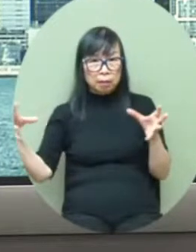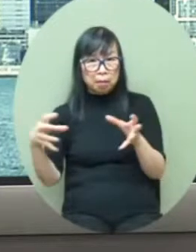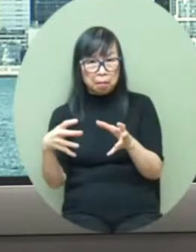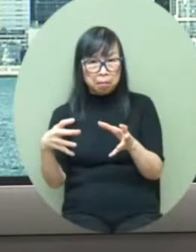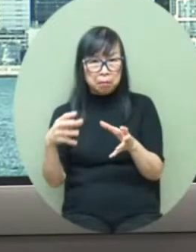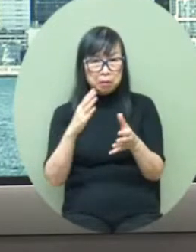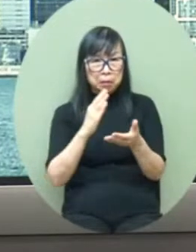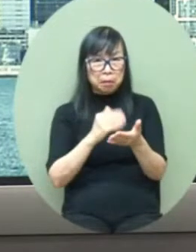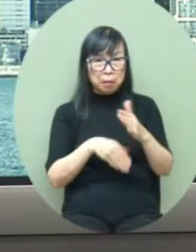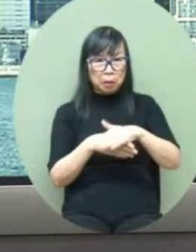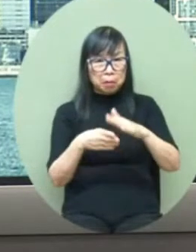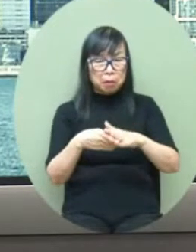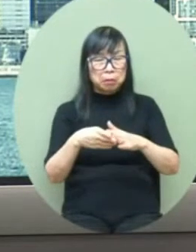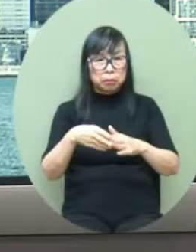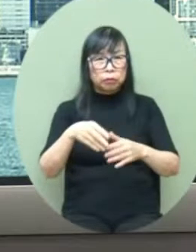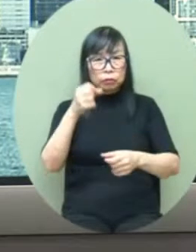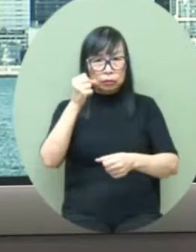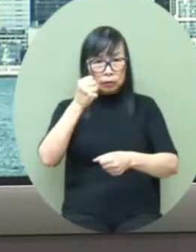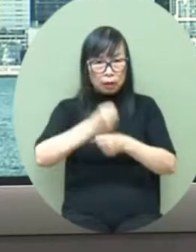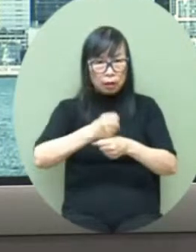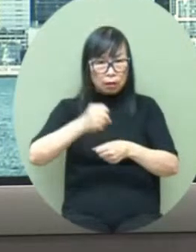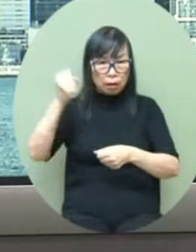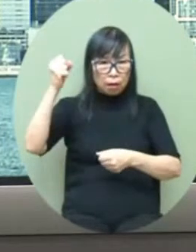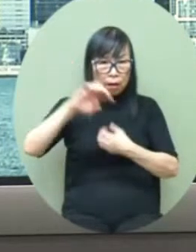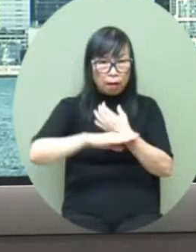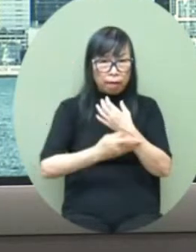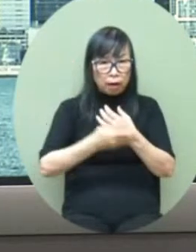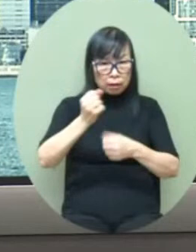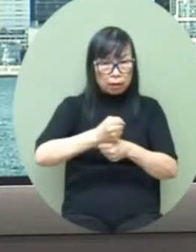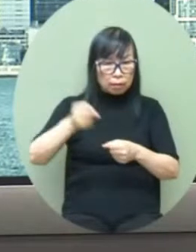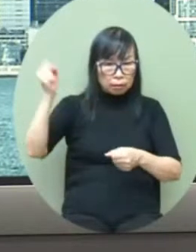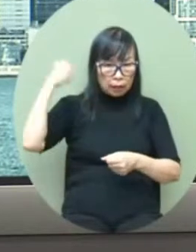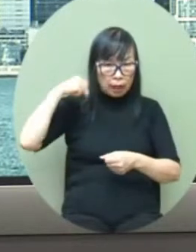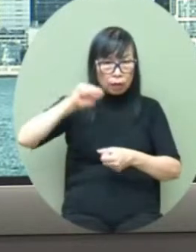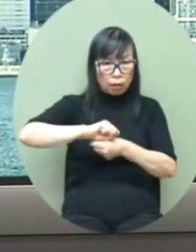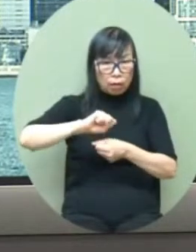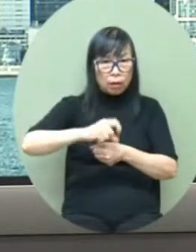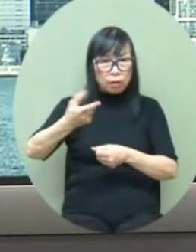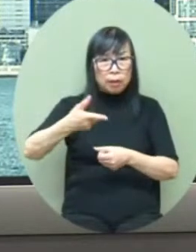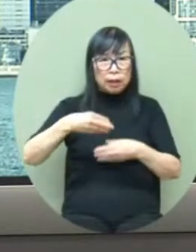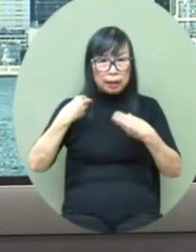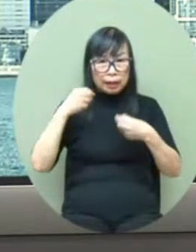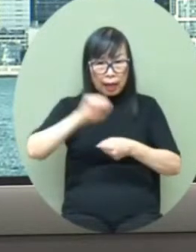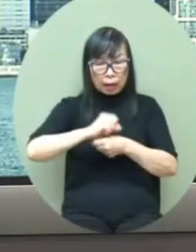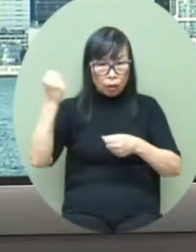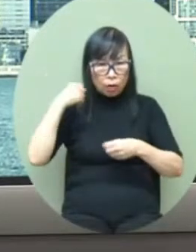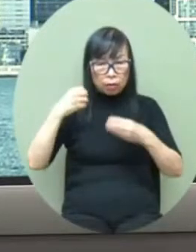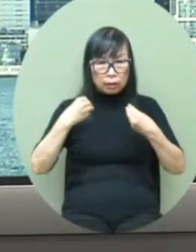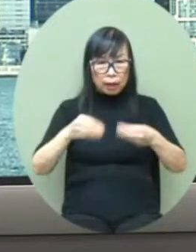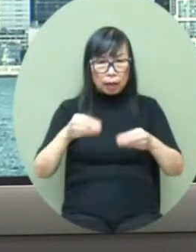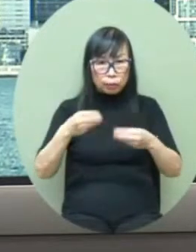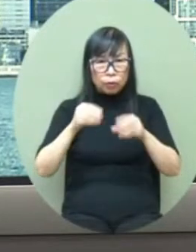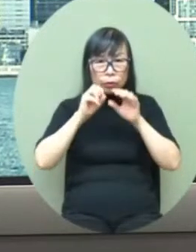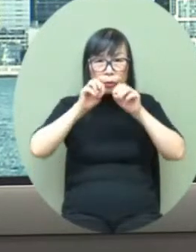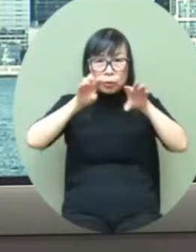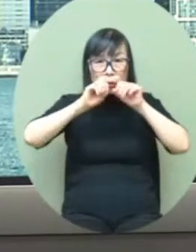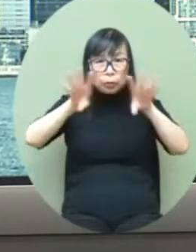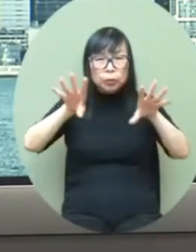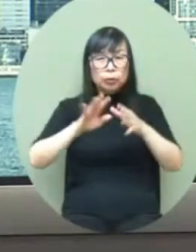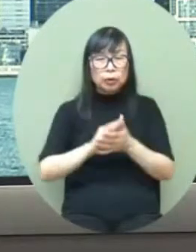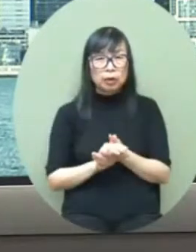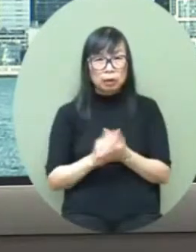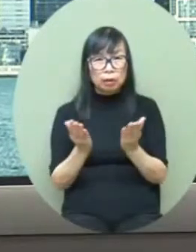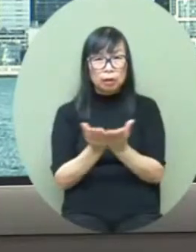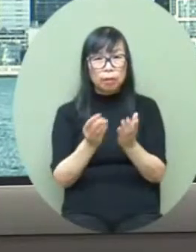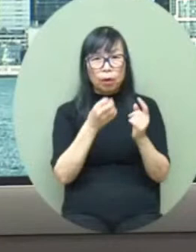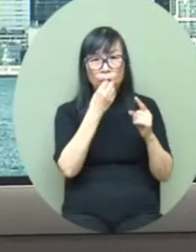equally, I think they should step up education campaign as well, so that everybody will make good use of the